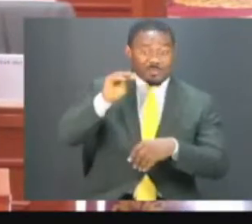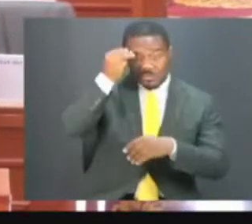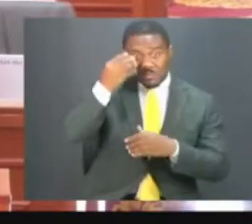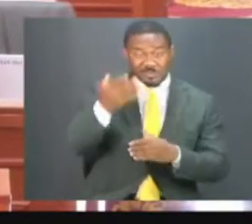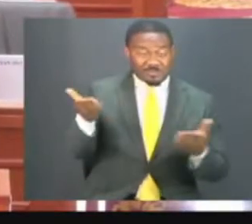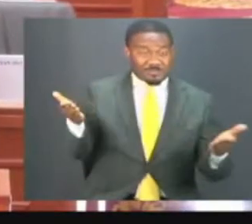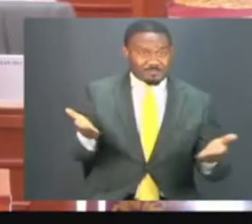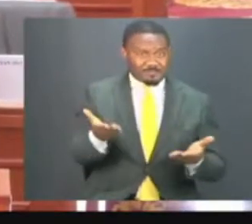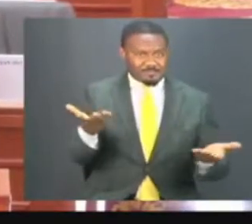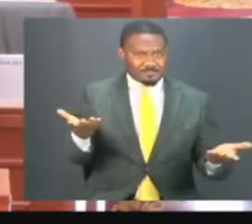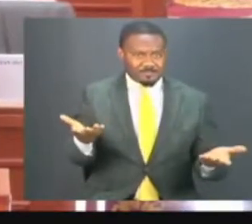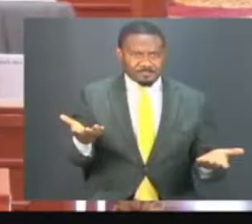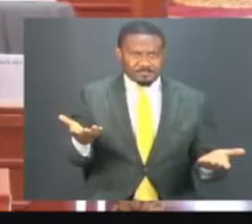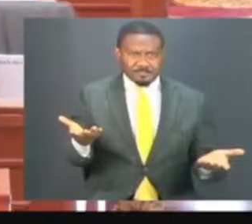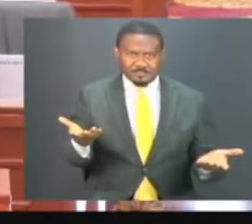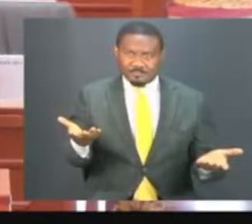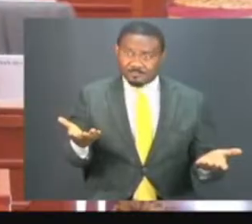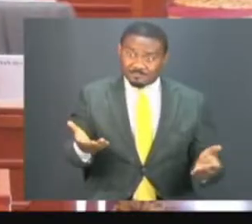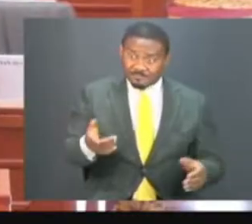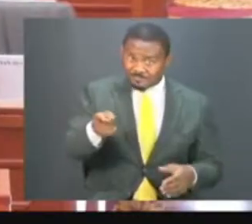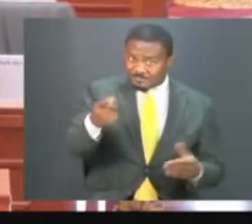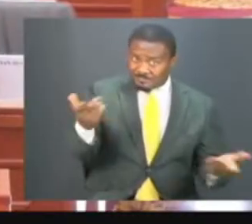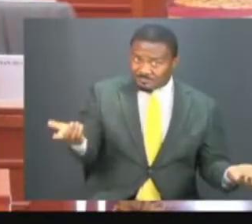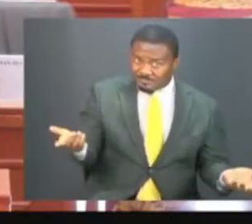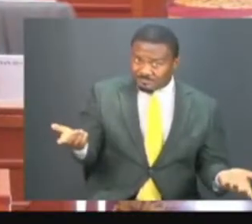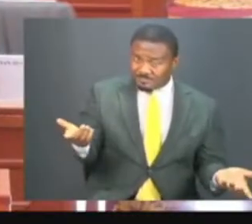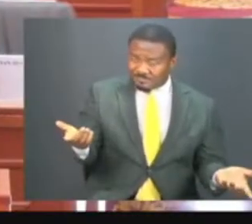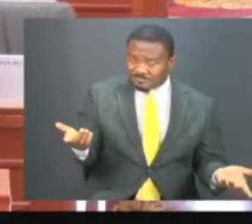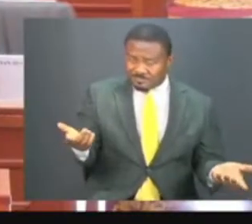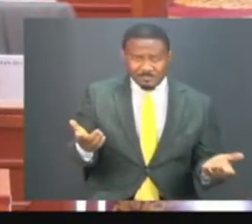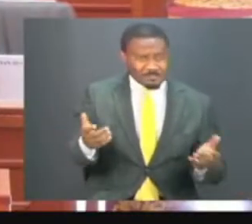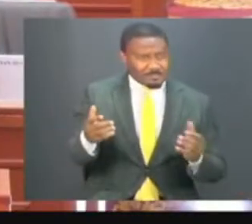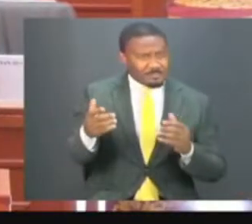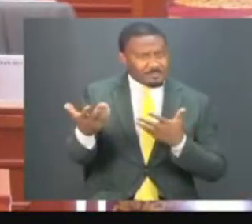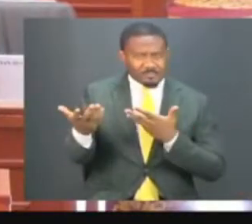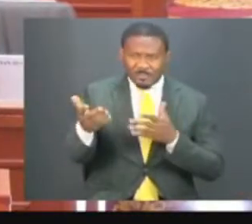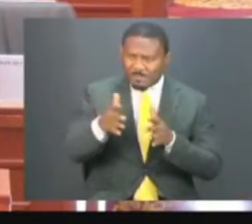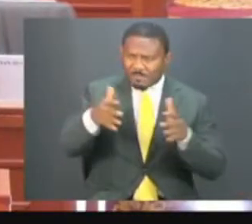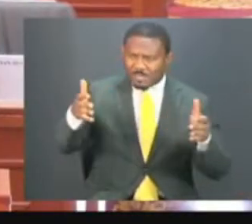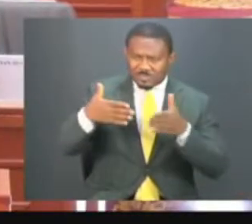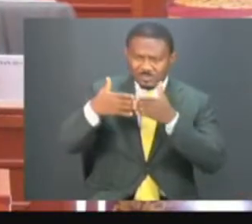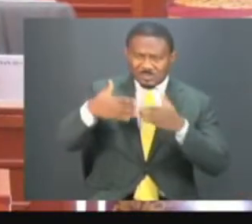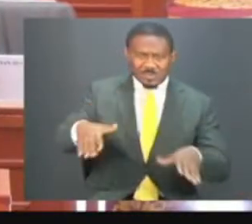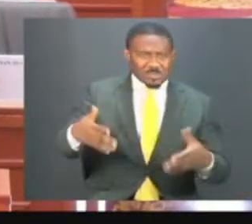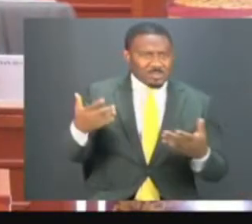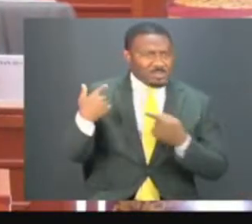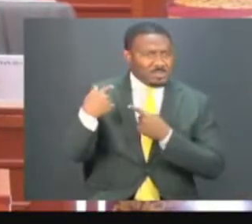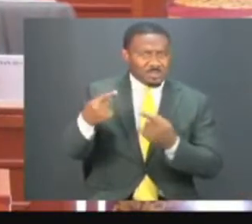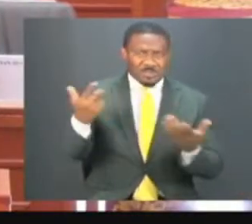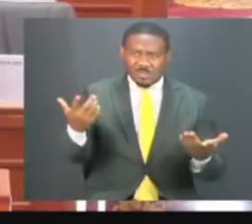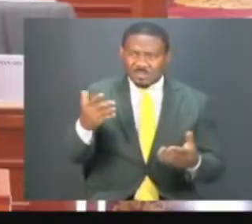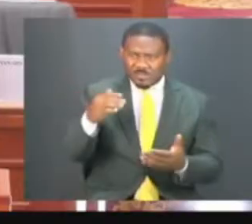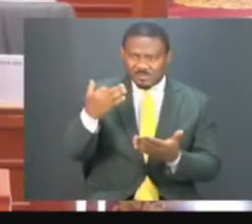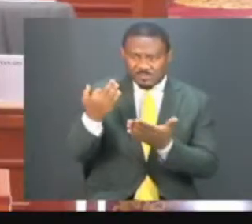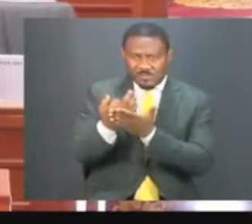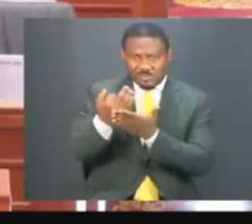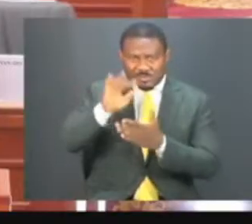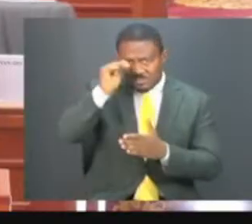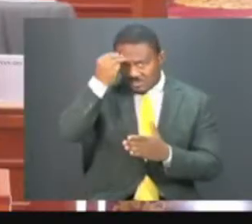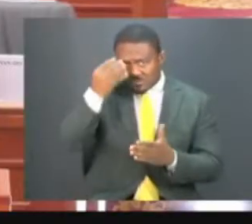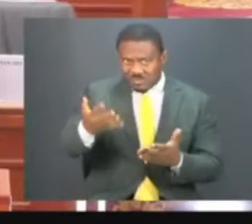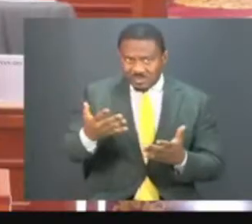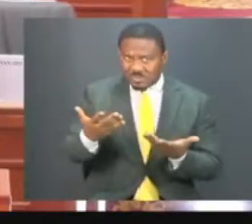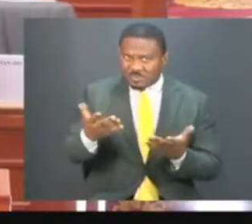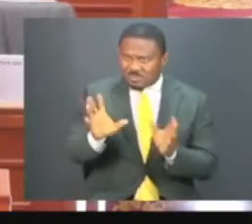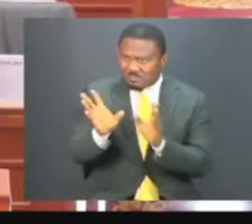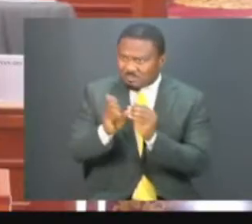want to be the finance minister running me. The majority leader have taken over already. For the past 2 days, the majority leader and the finance minister are having meetings